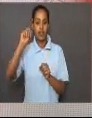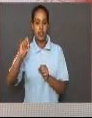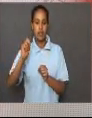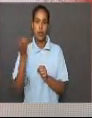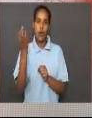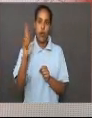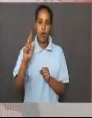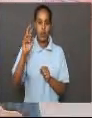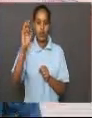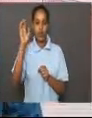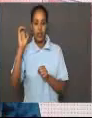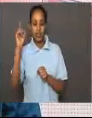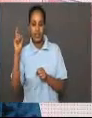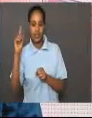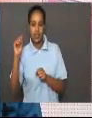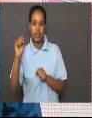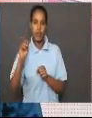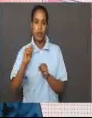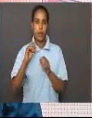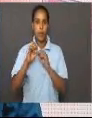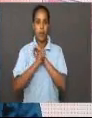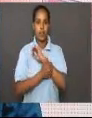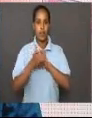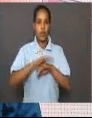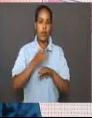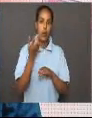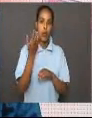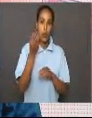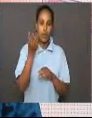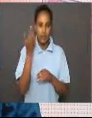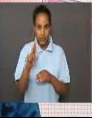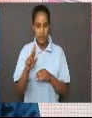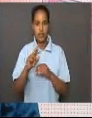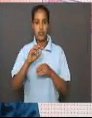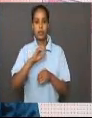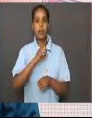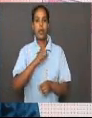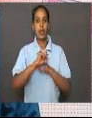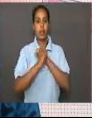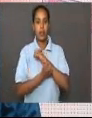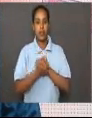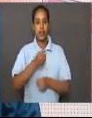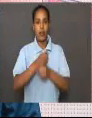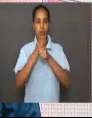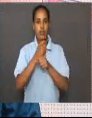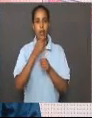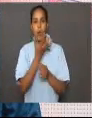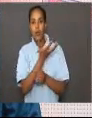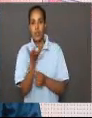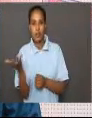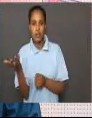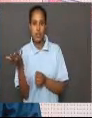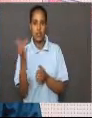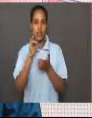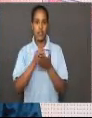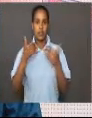or extensive based on whether the properties depend on the amount of substance that